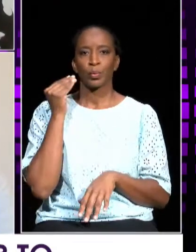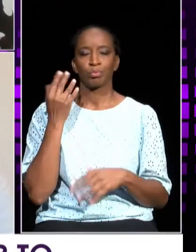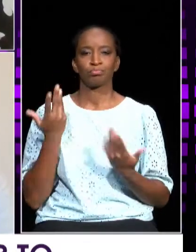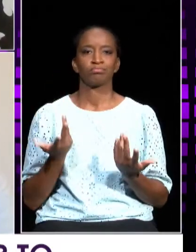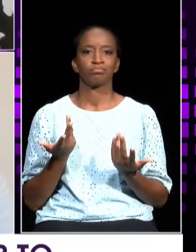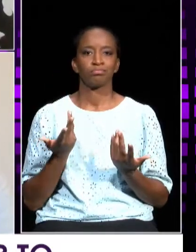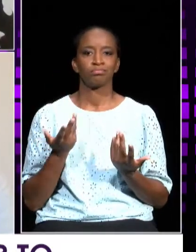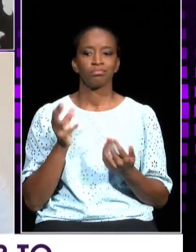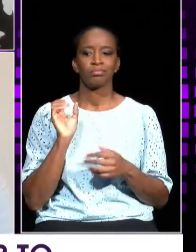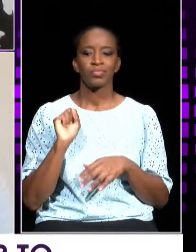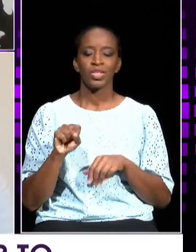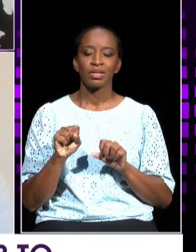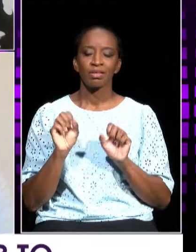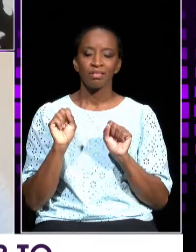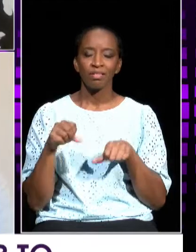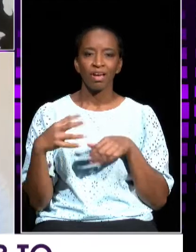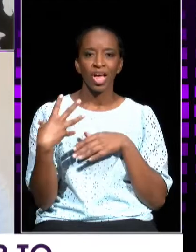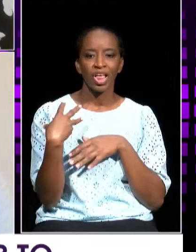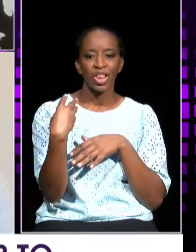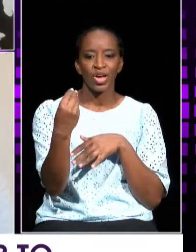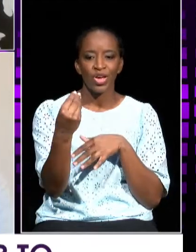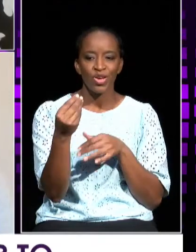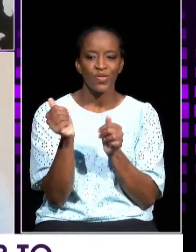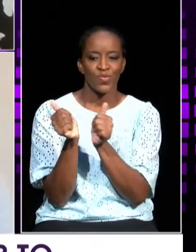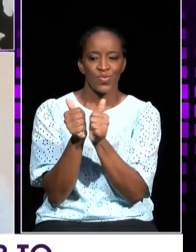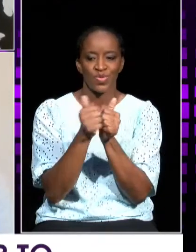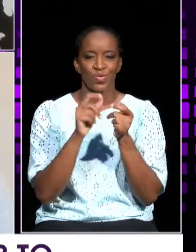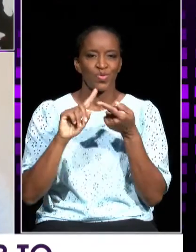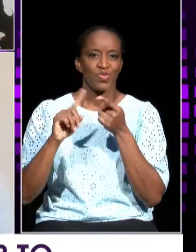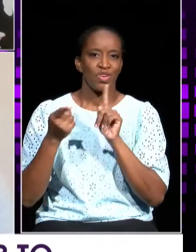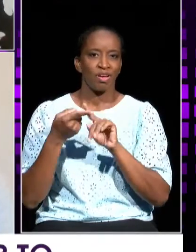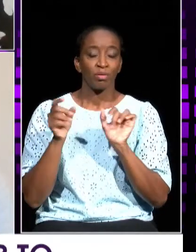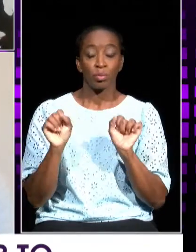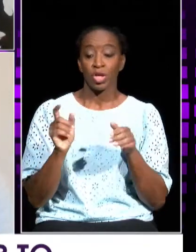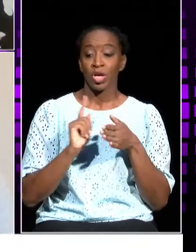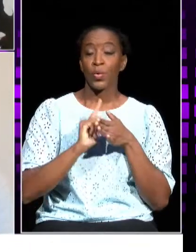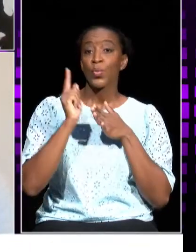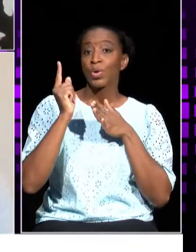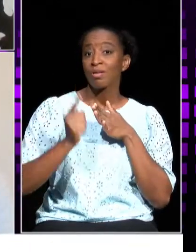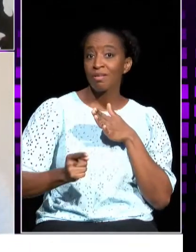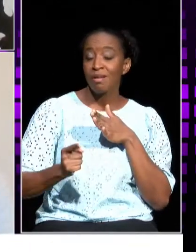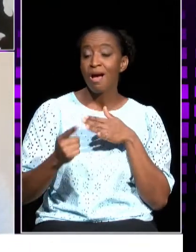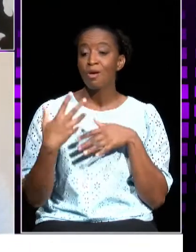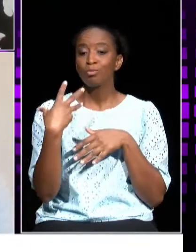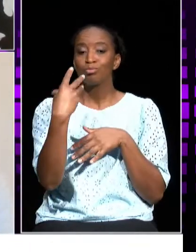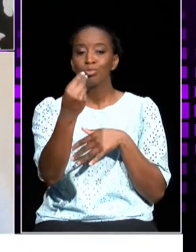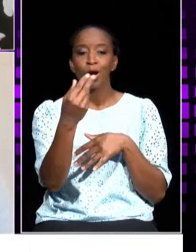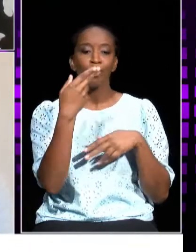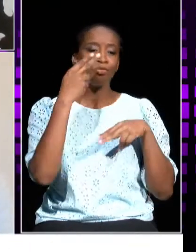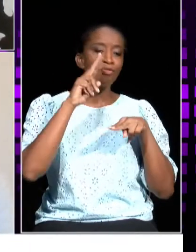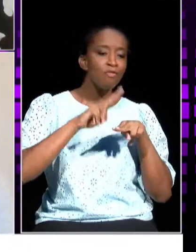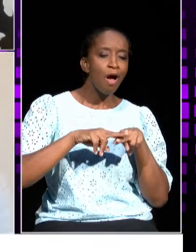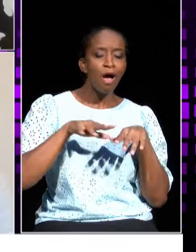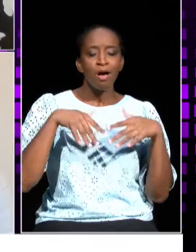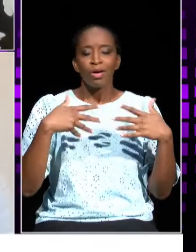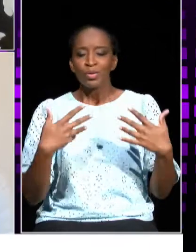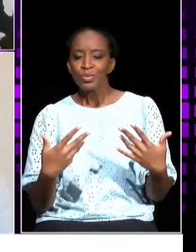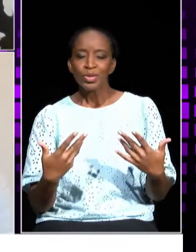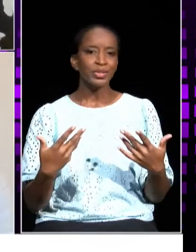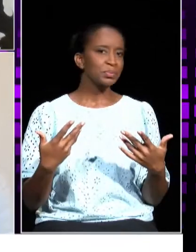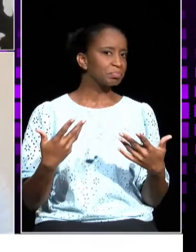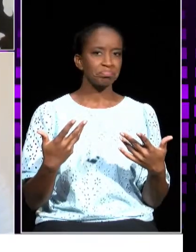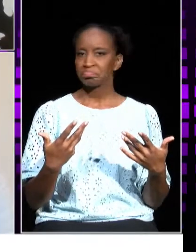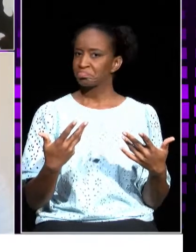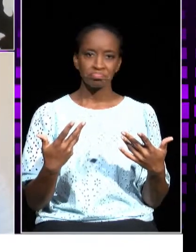escape on the weekends. And now you're locked away. And I think it's interesting to consider what the impact has been on our